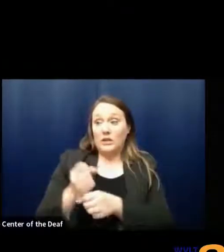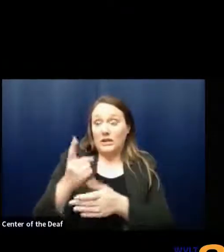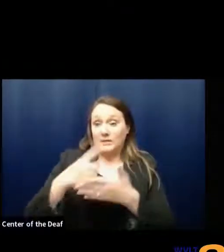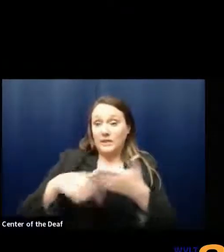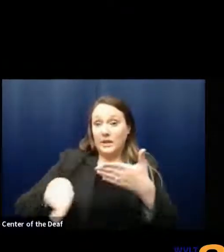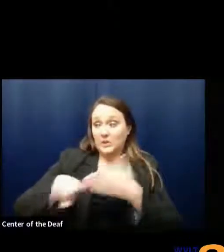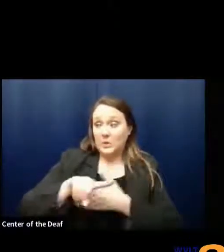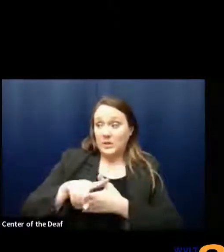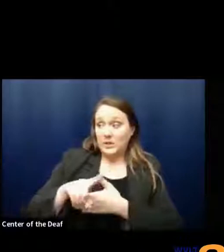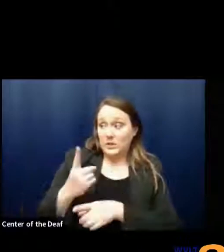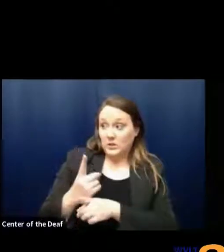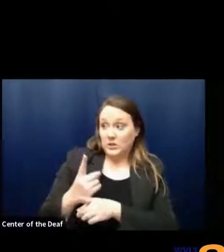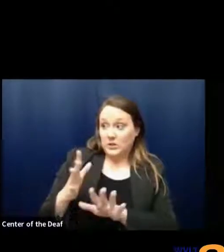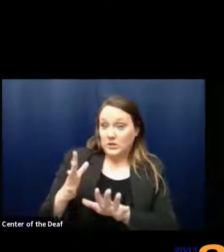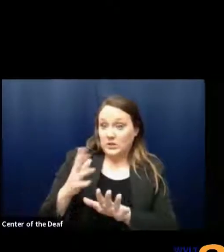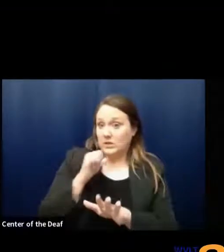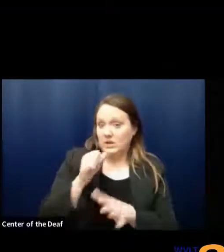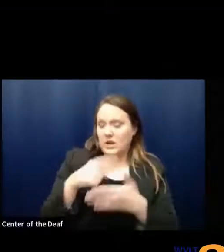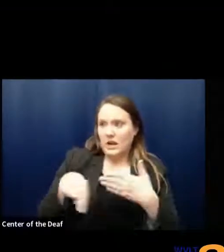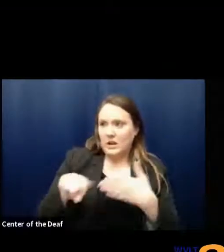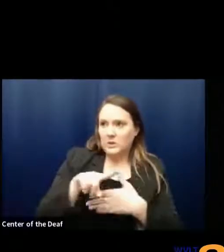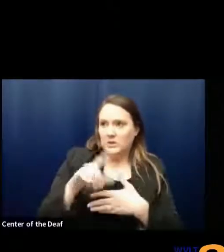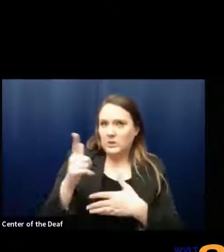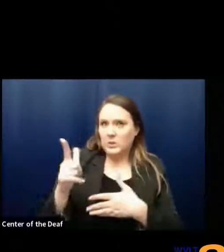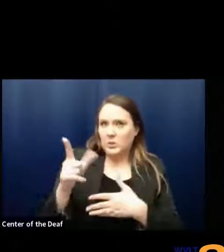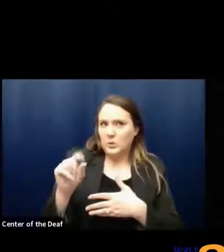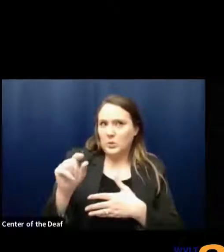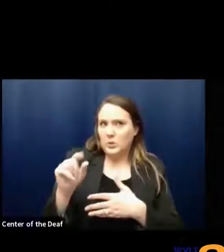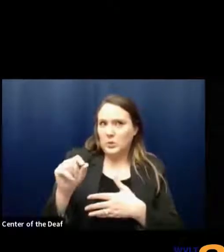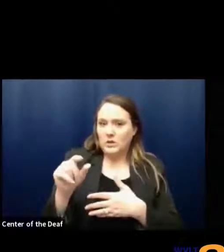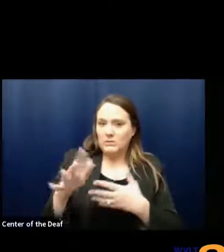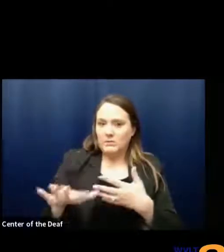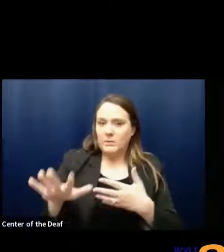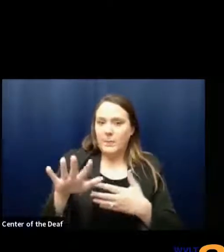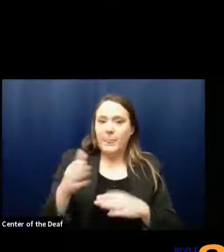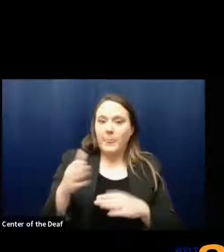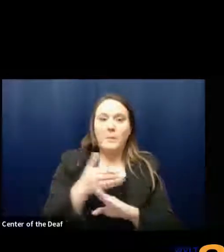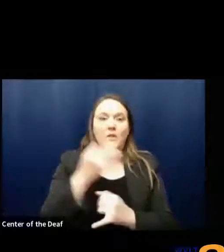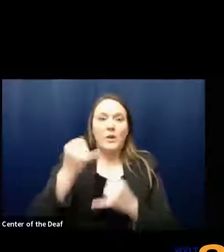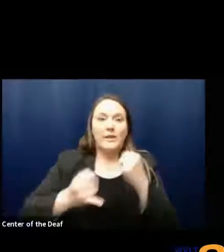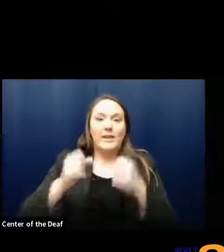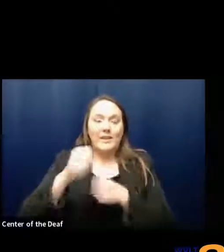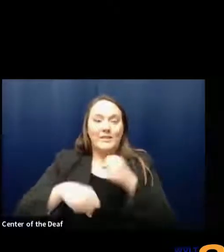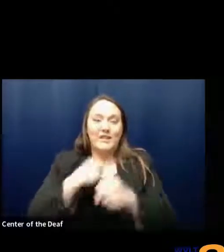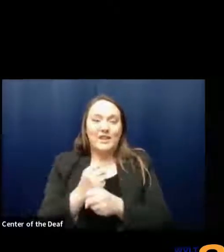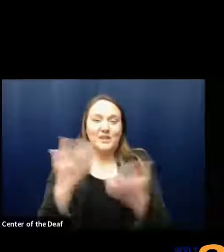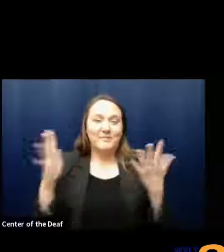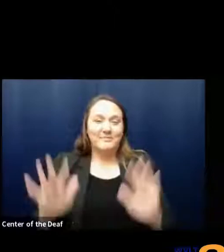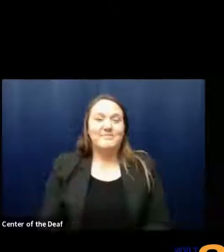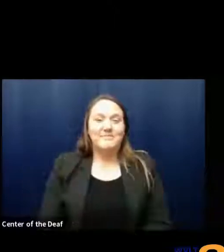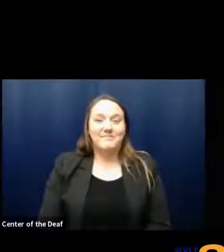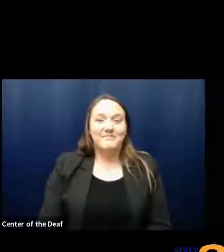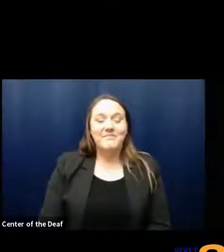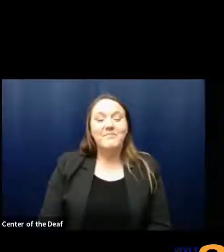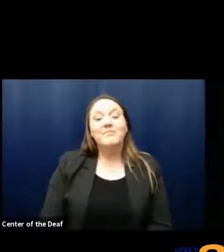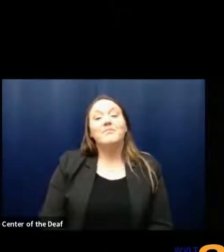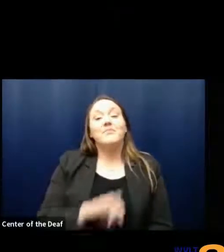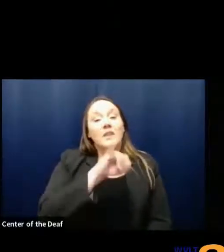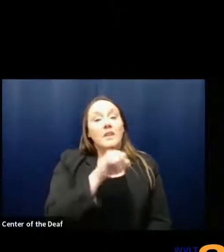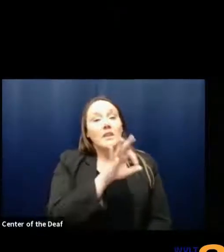remained, or not next week, the 20 week. Before the end of the year. There we go. From Jeff